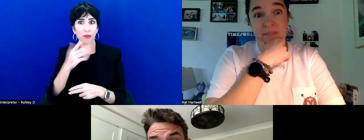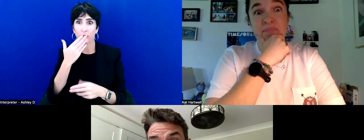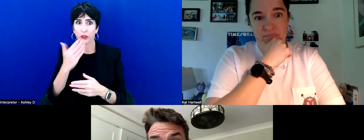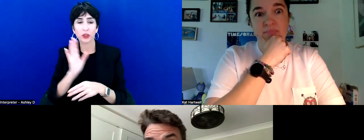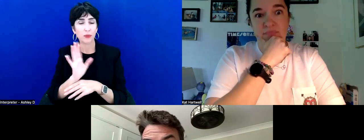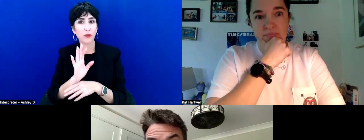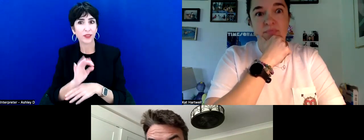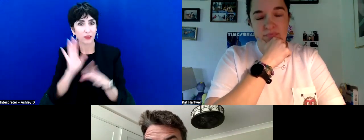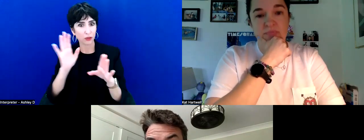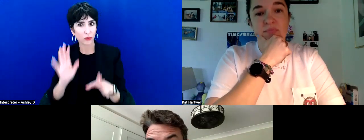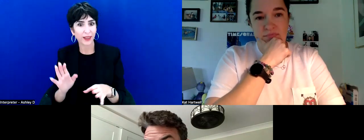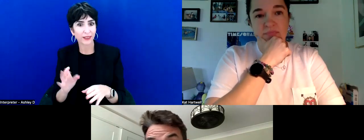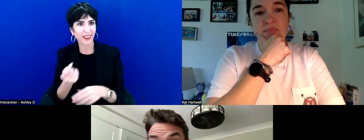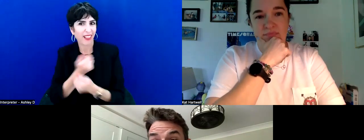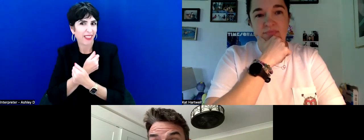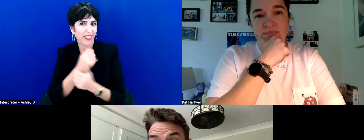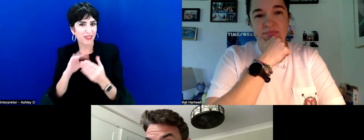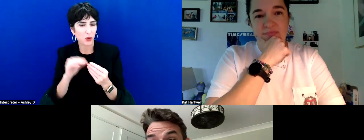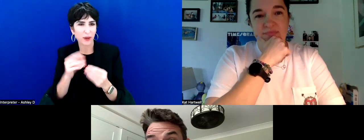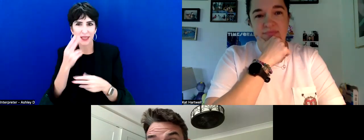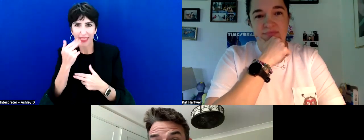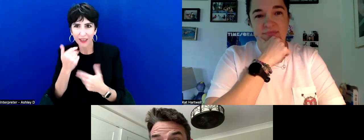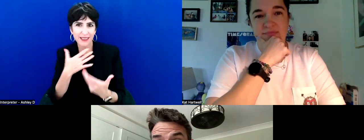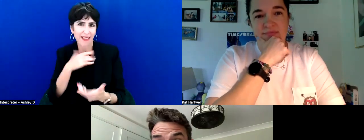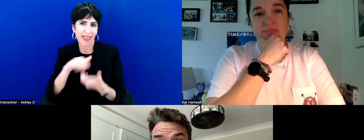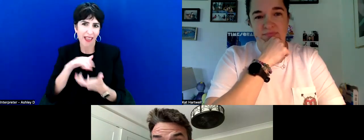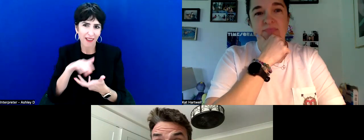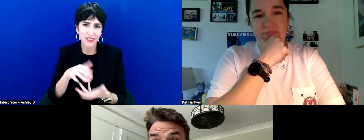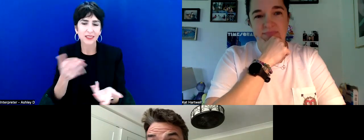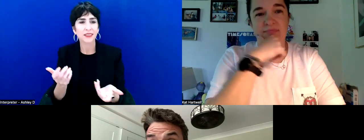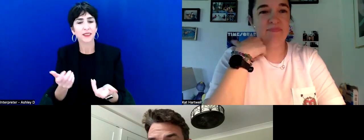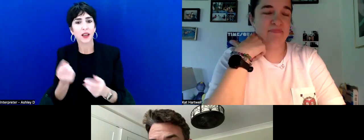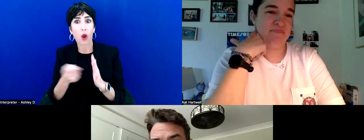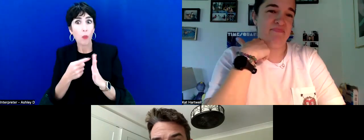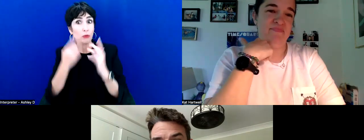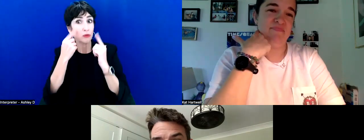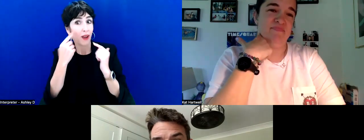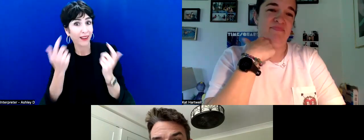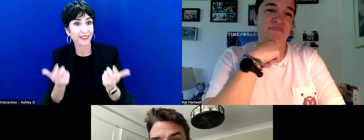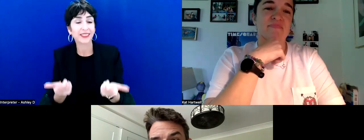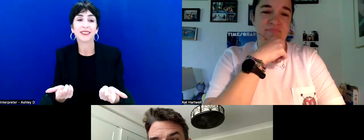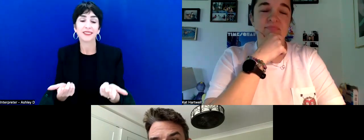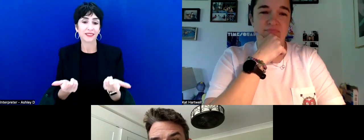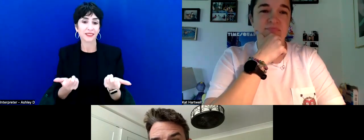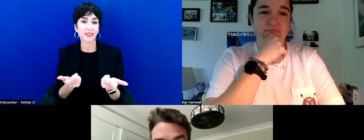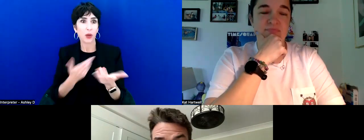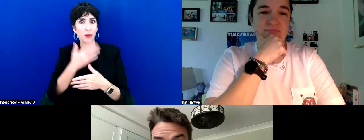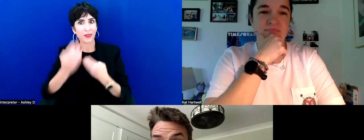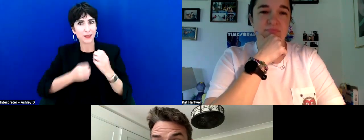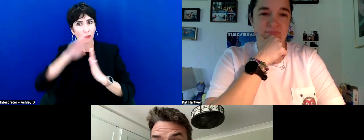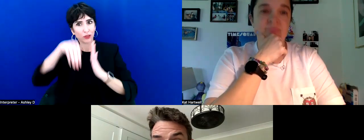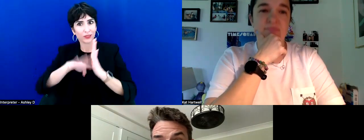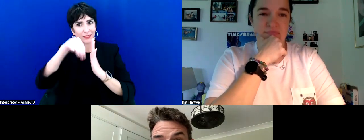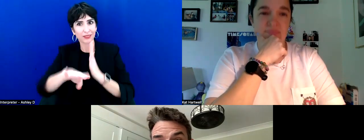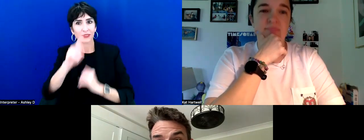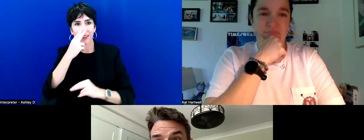It was a Yeah. great kind of love story. It was hilarious. I laughed, you know, I almost cried. It was like I went through all these emotions, and it was a really